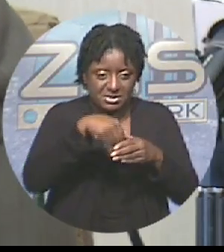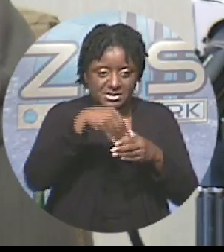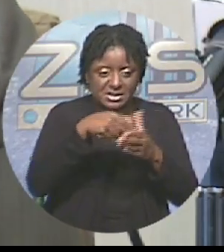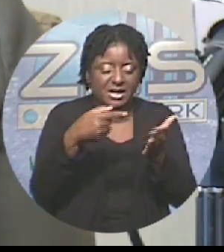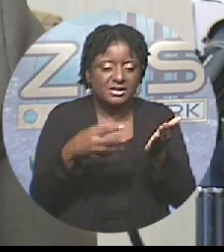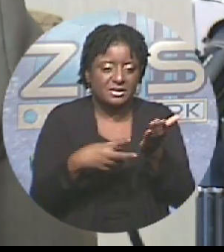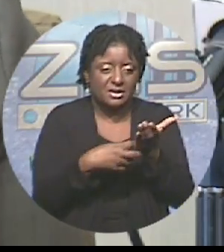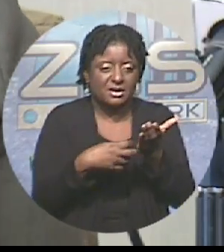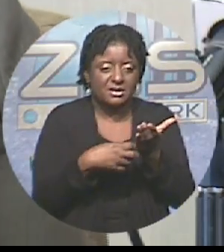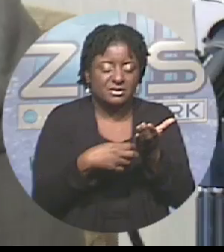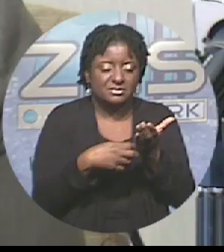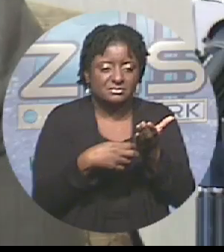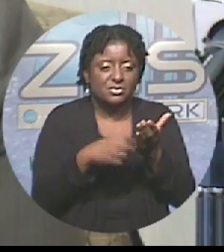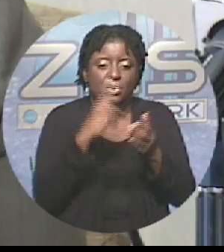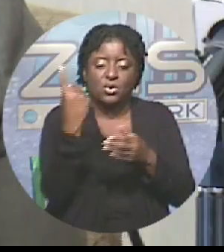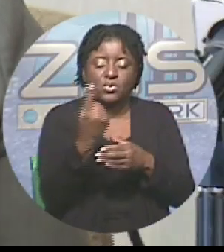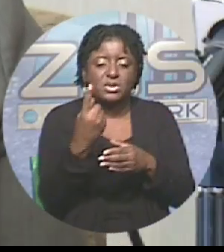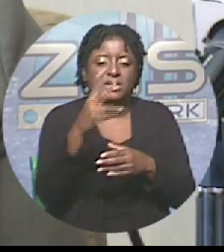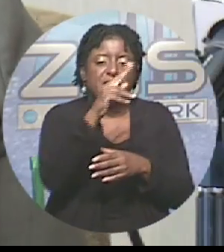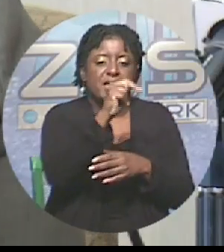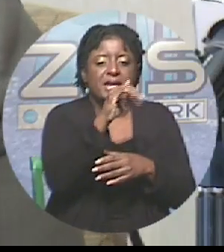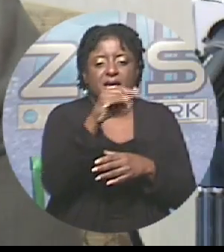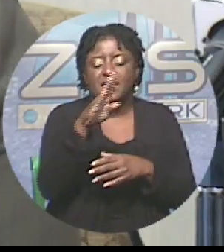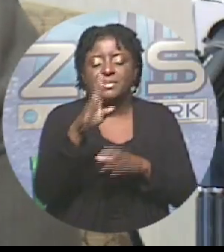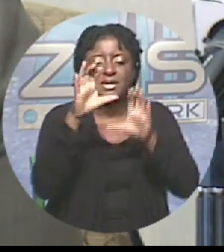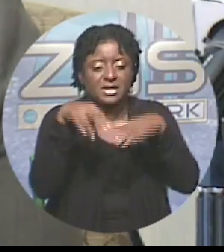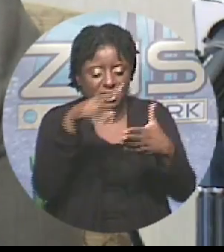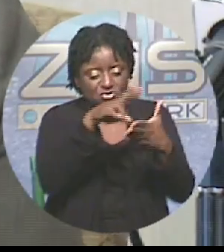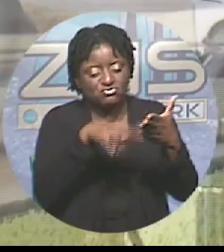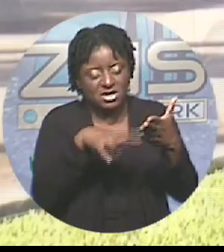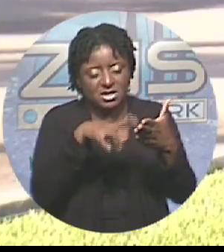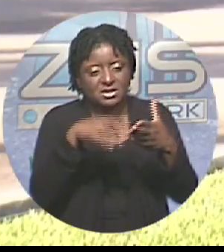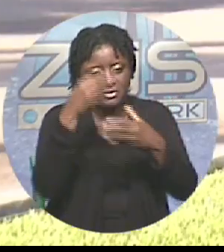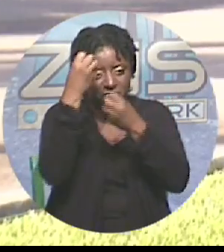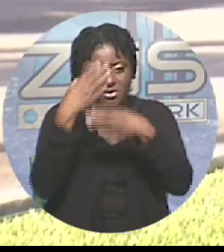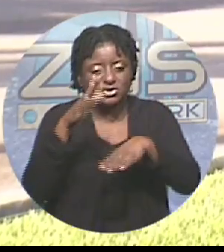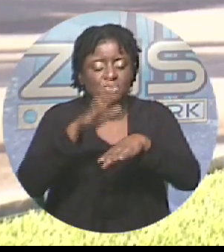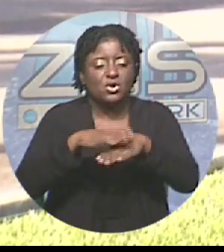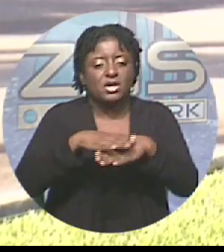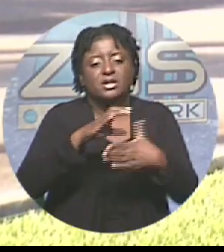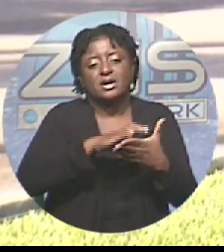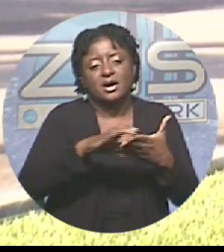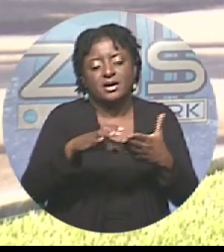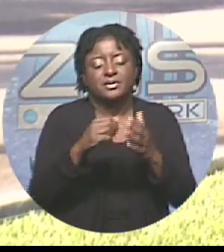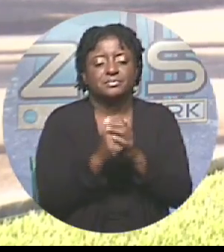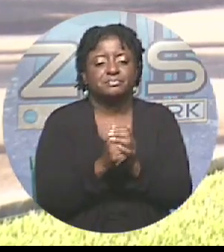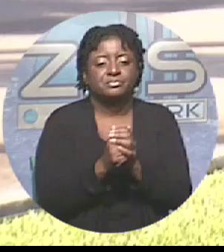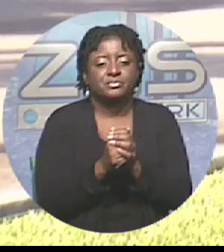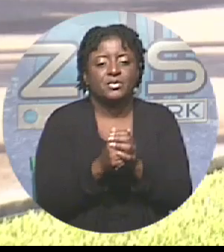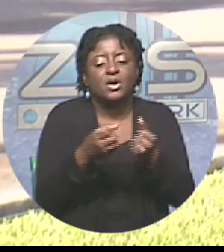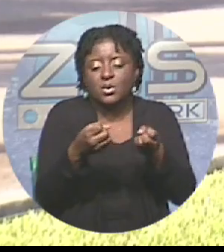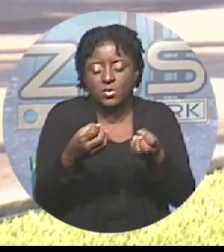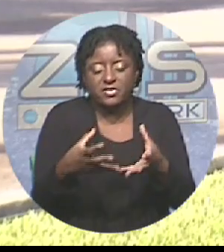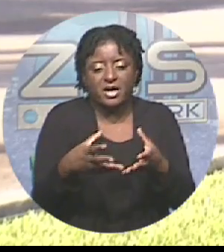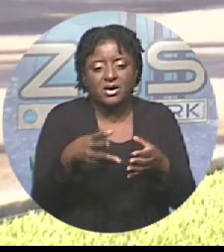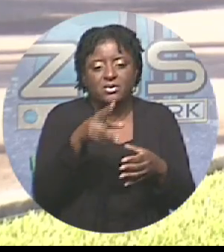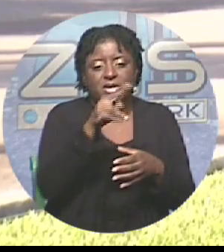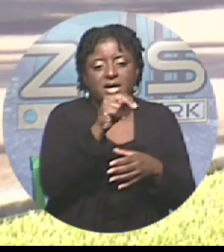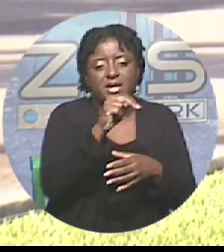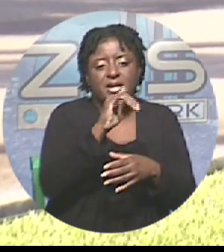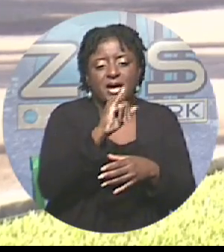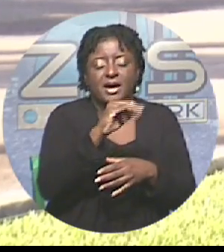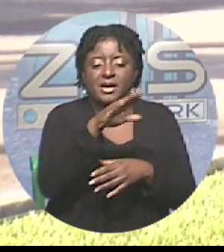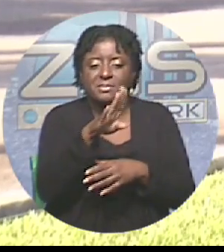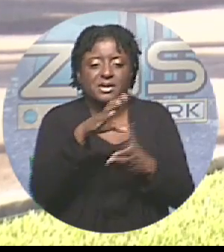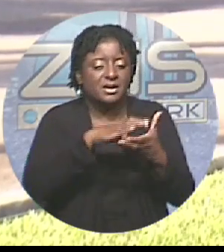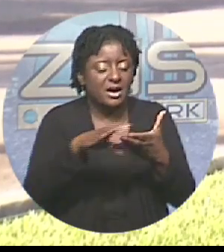that only our system could read the contents of that chip. Now, officials advise that without a national insurance card,